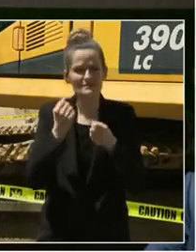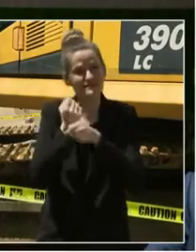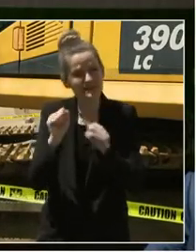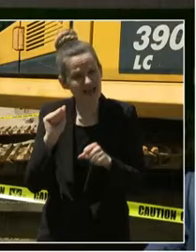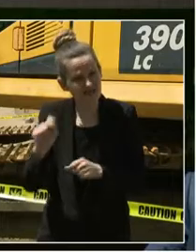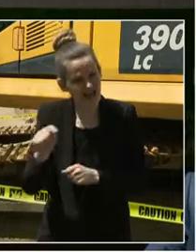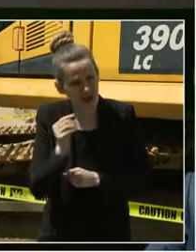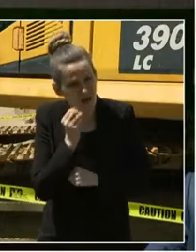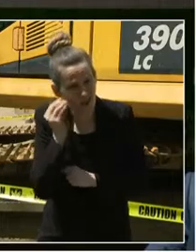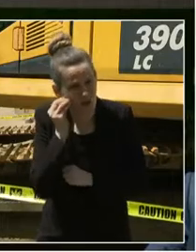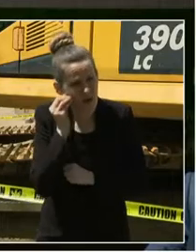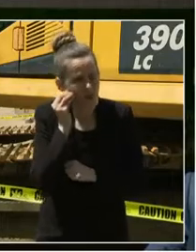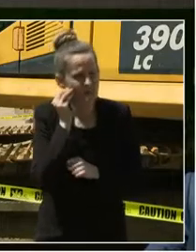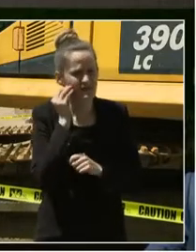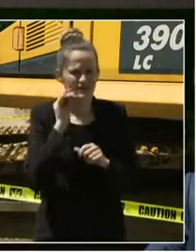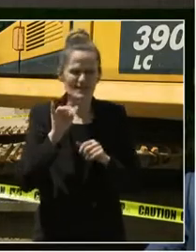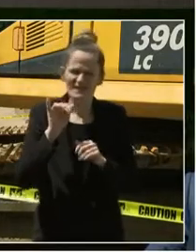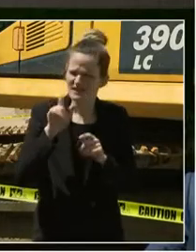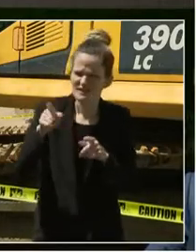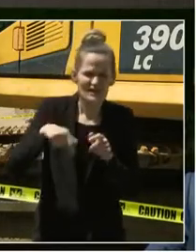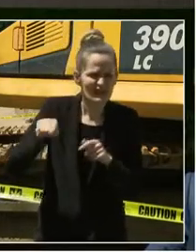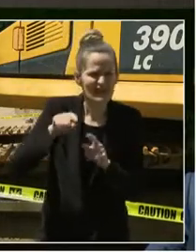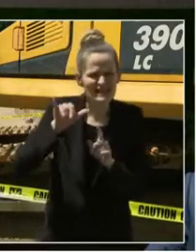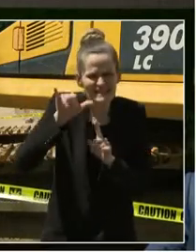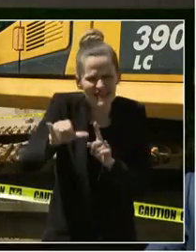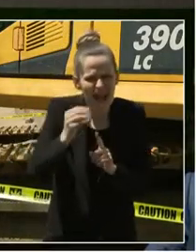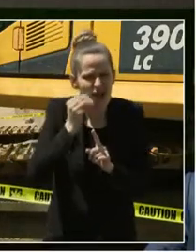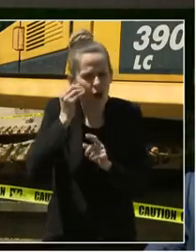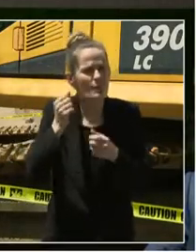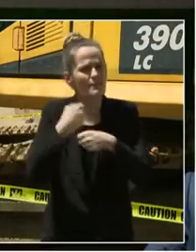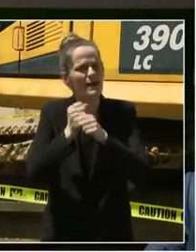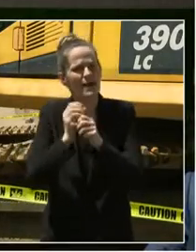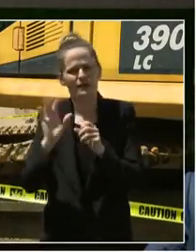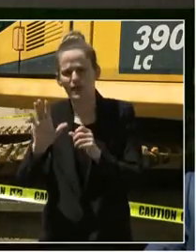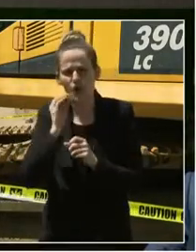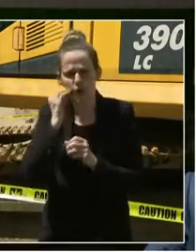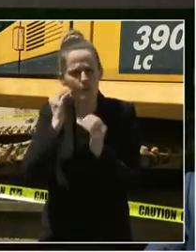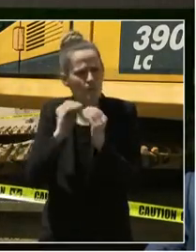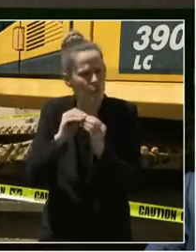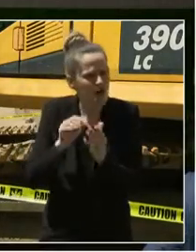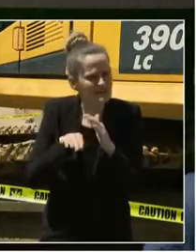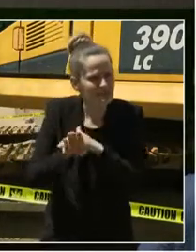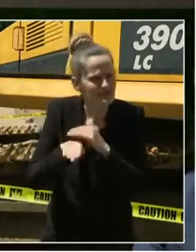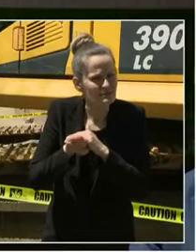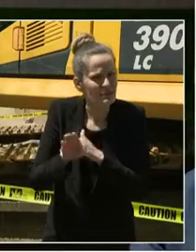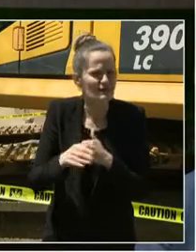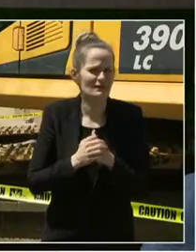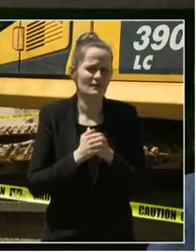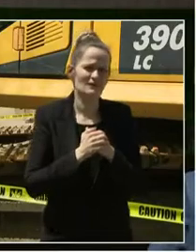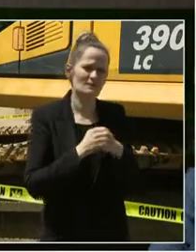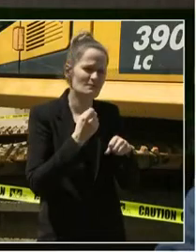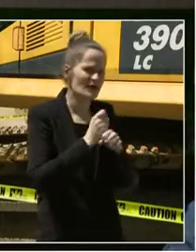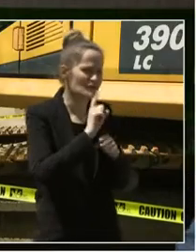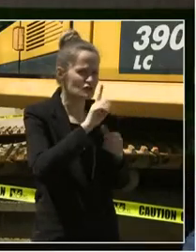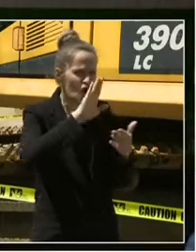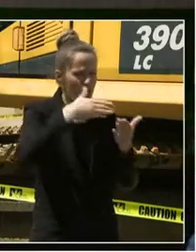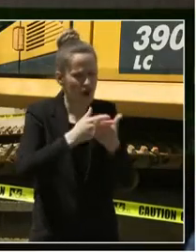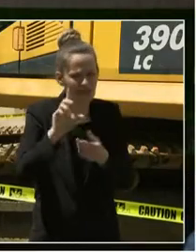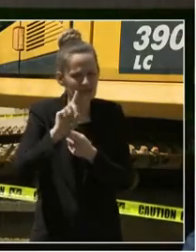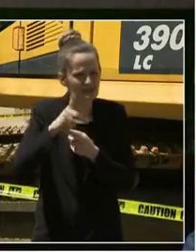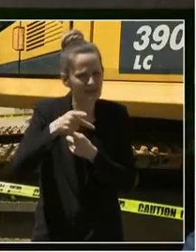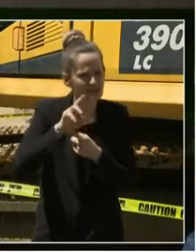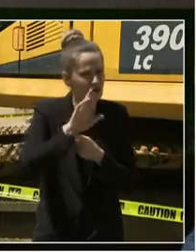homes accessible. I'm proud that we're making a capital investment to make all DPR facilities